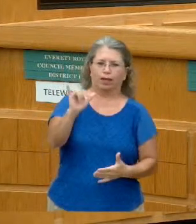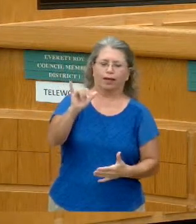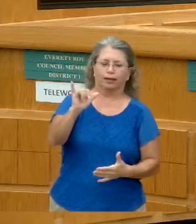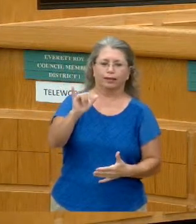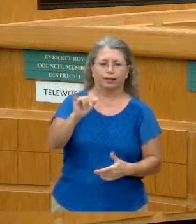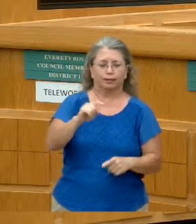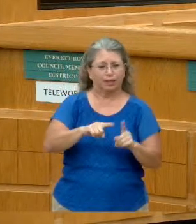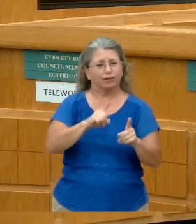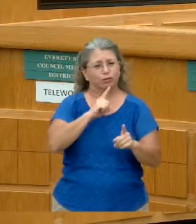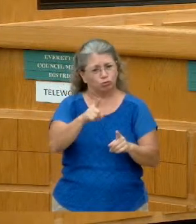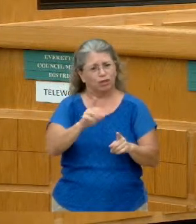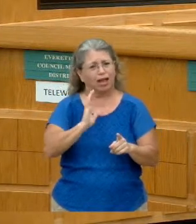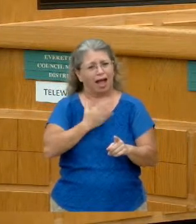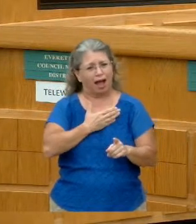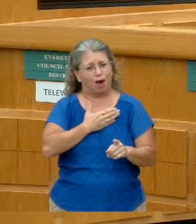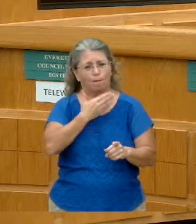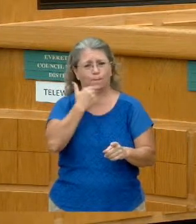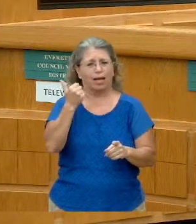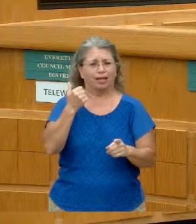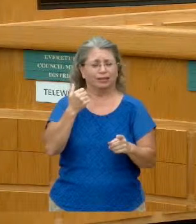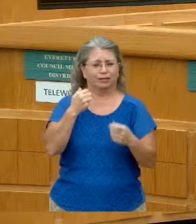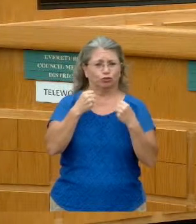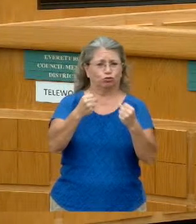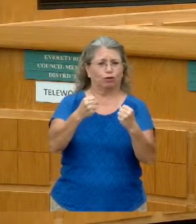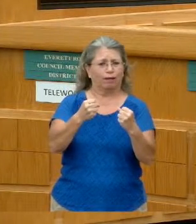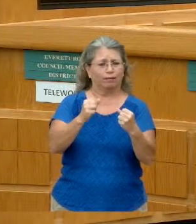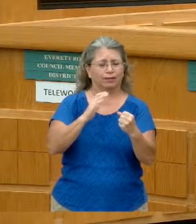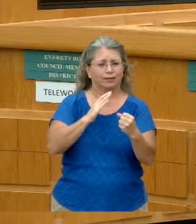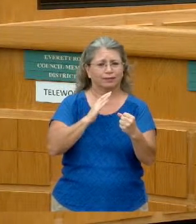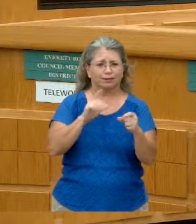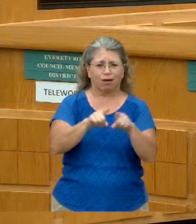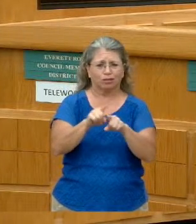our greatest strength has also been our Achilles heel.